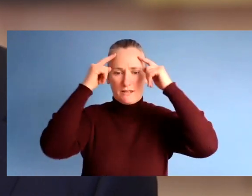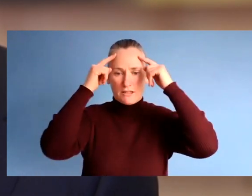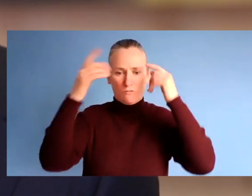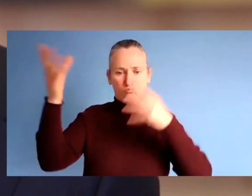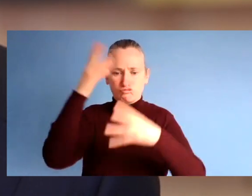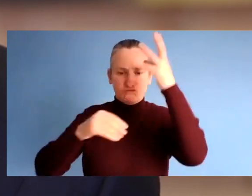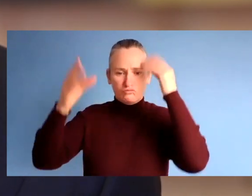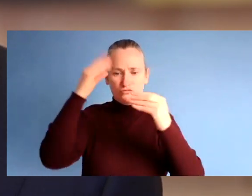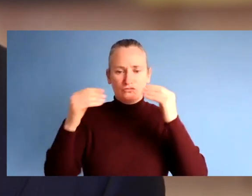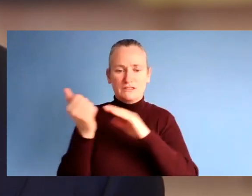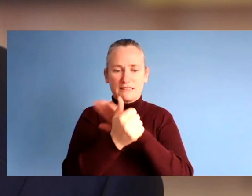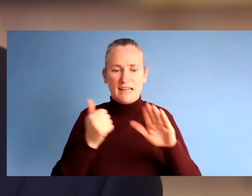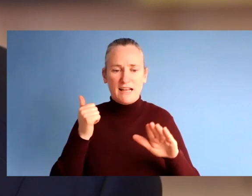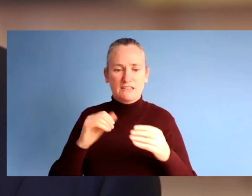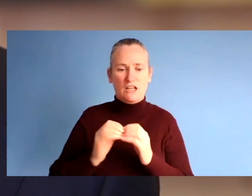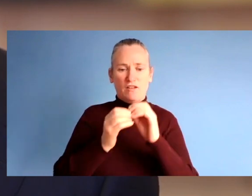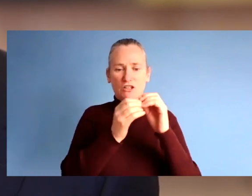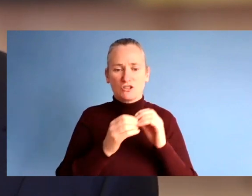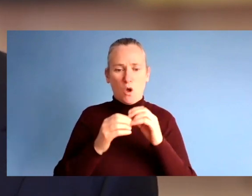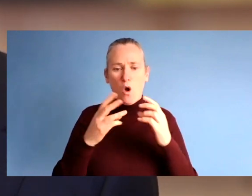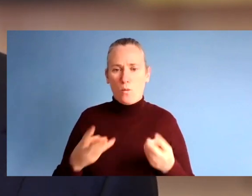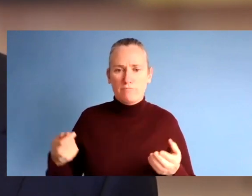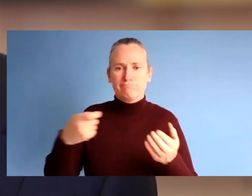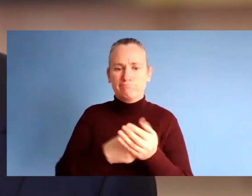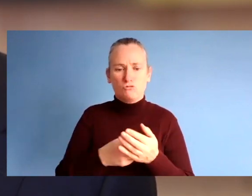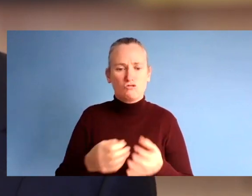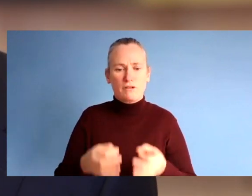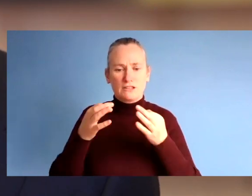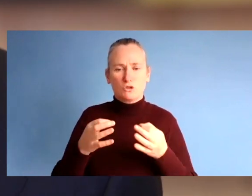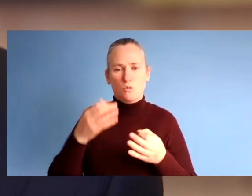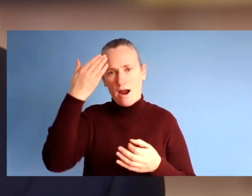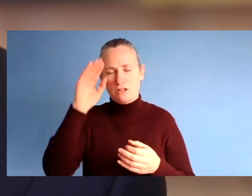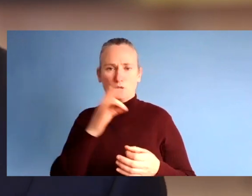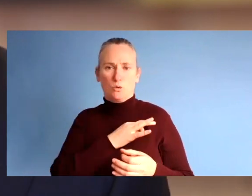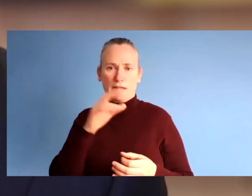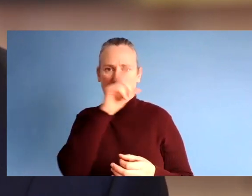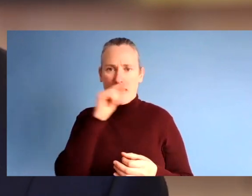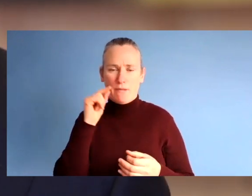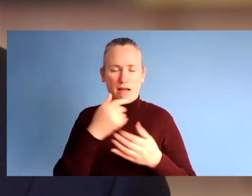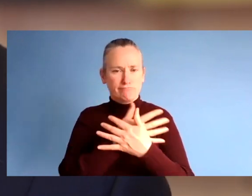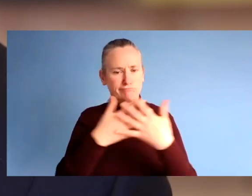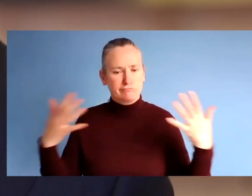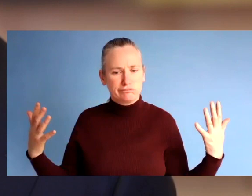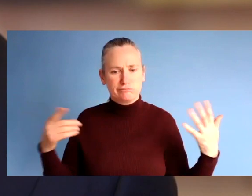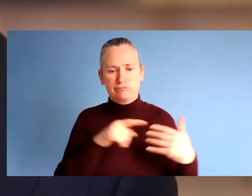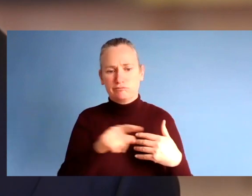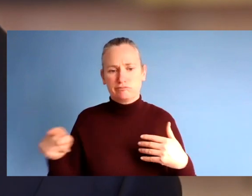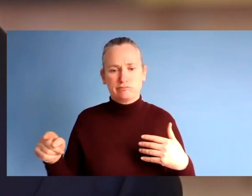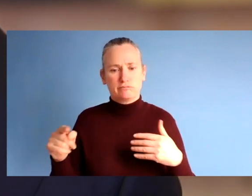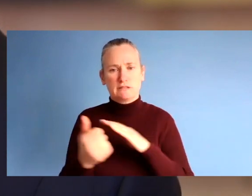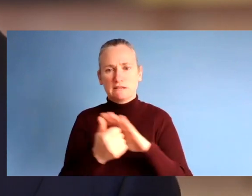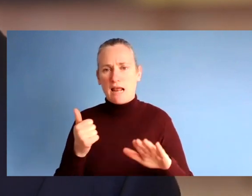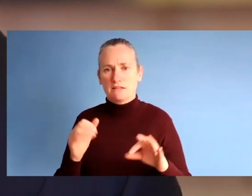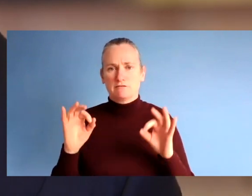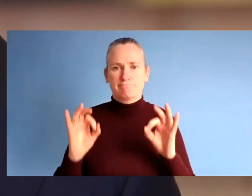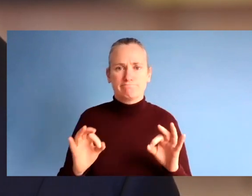chéimethe, chuig severas mhór léin, mhór skilline agus nuaíochta, go mór le cáil ar díre mar